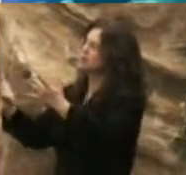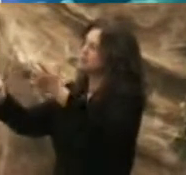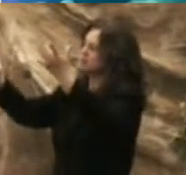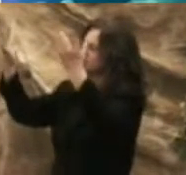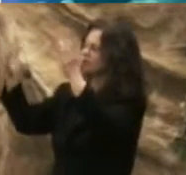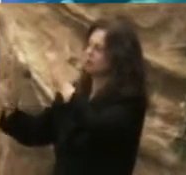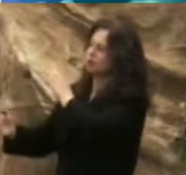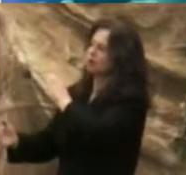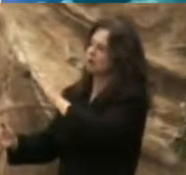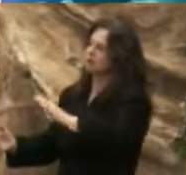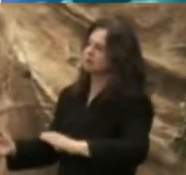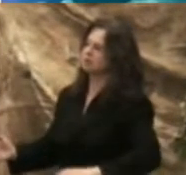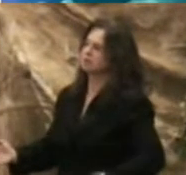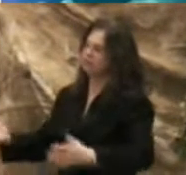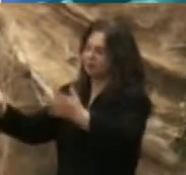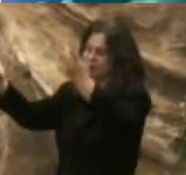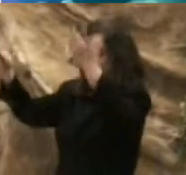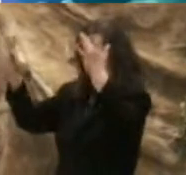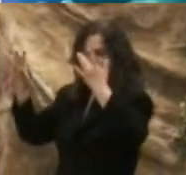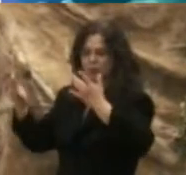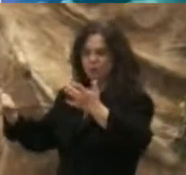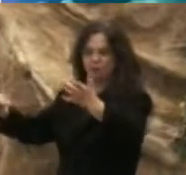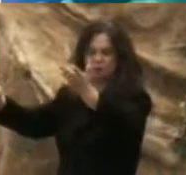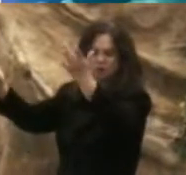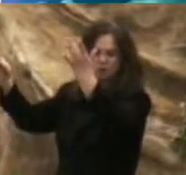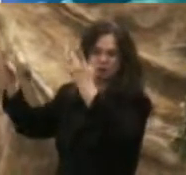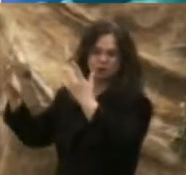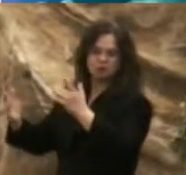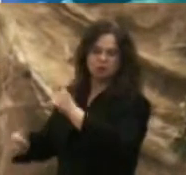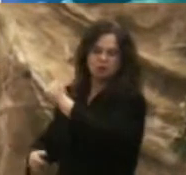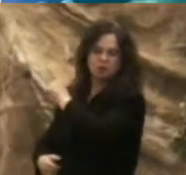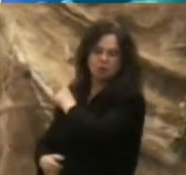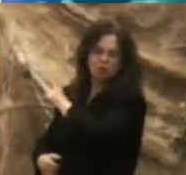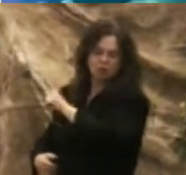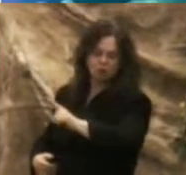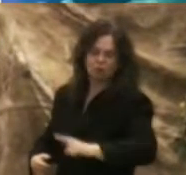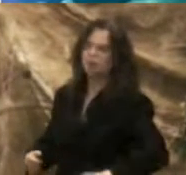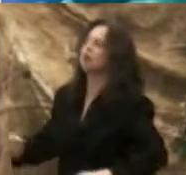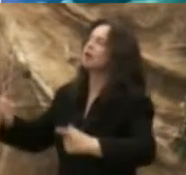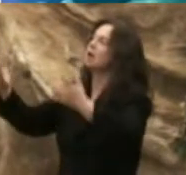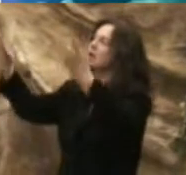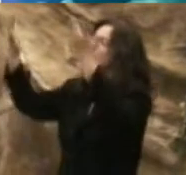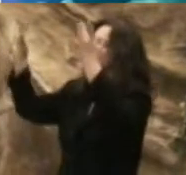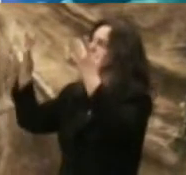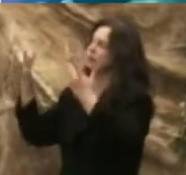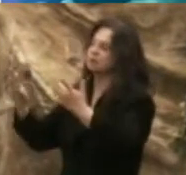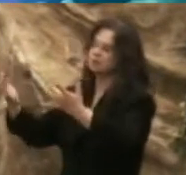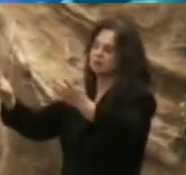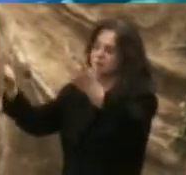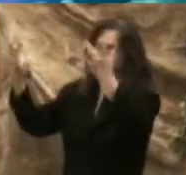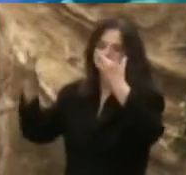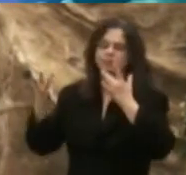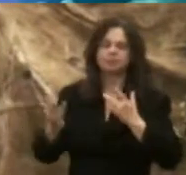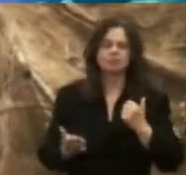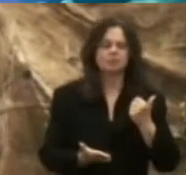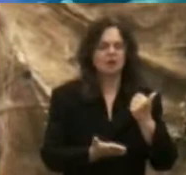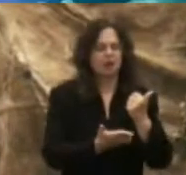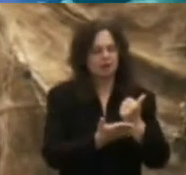Christ. Have mercy, Lord. Have mercy.